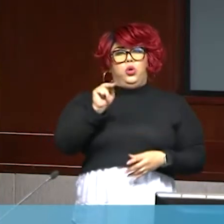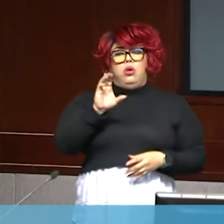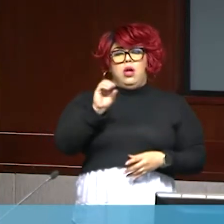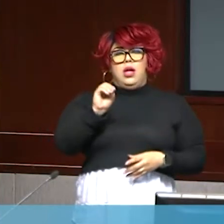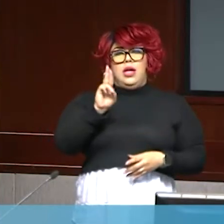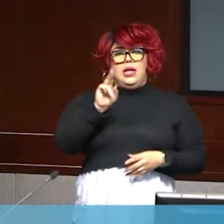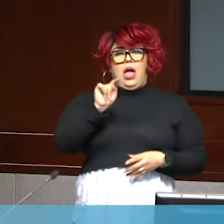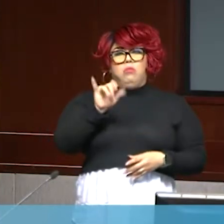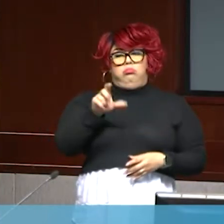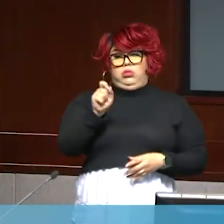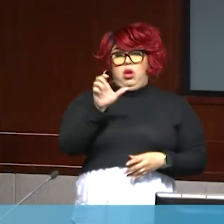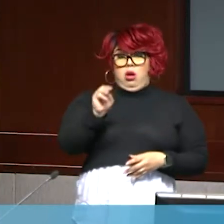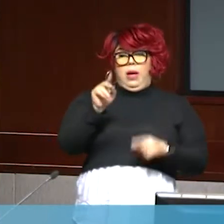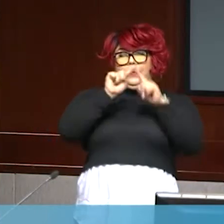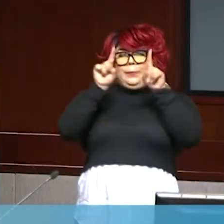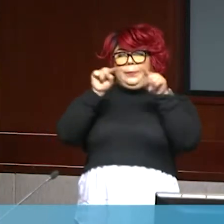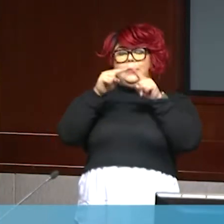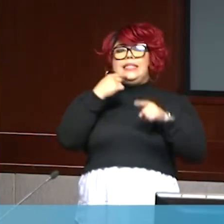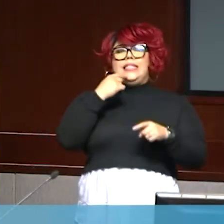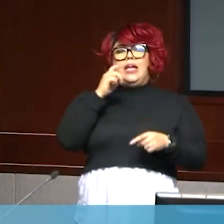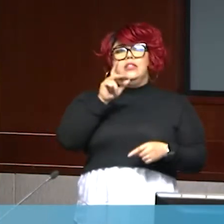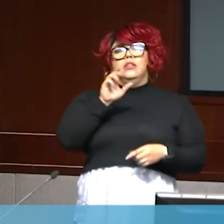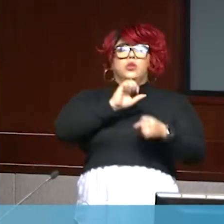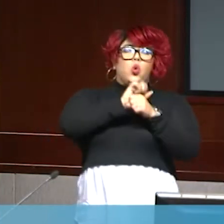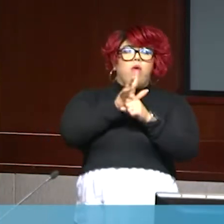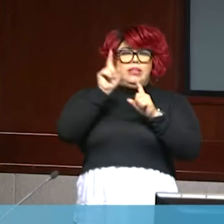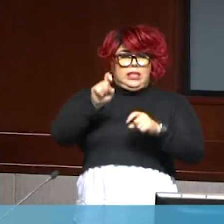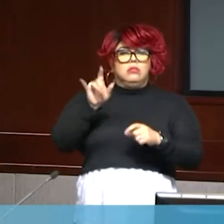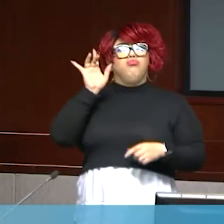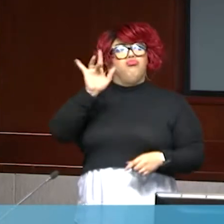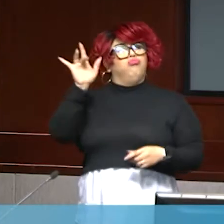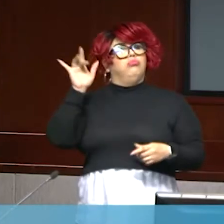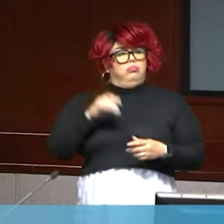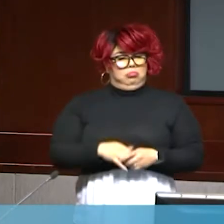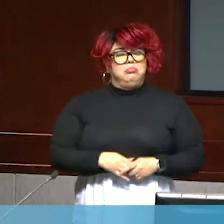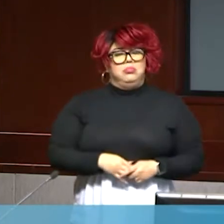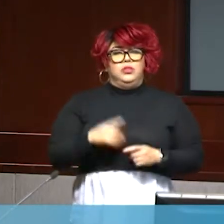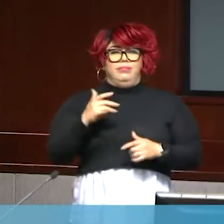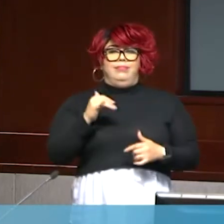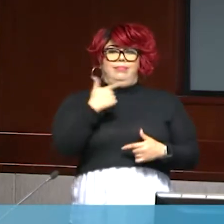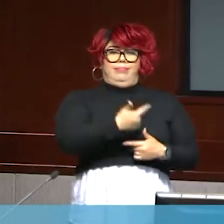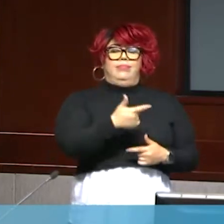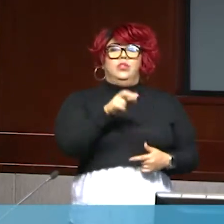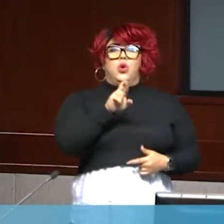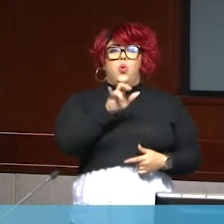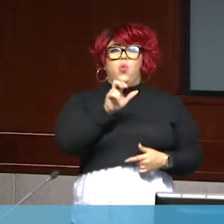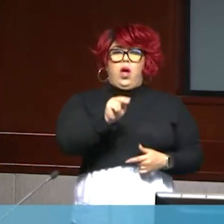says COVID-19 testing. And with that, I'm going to turn this over to our Chief Administrative Officer, Ryan Alsop.